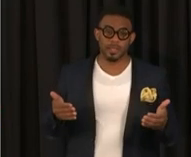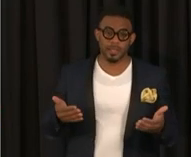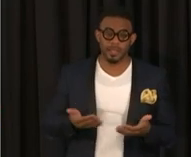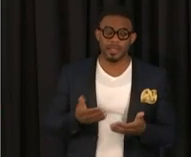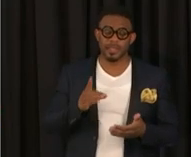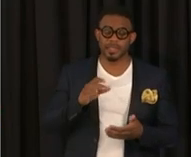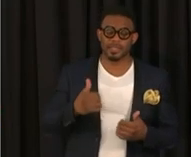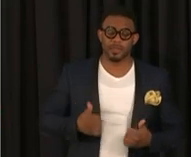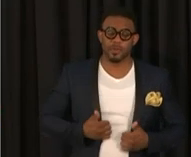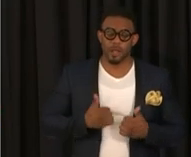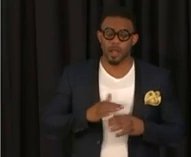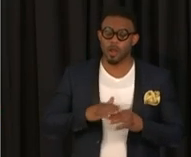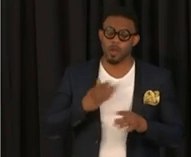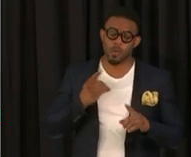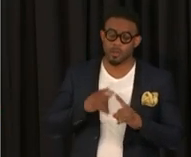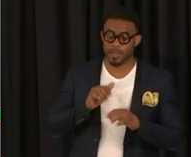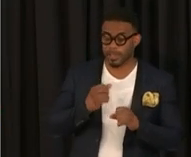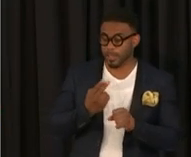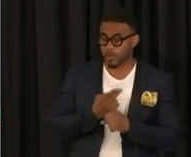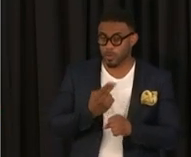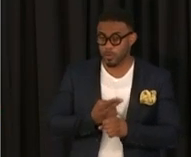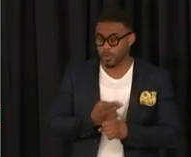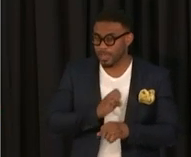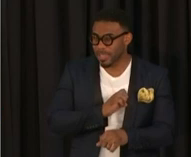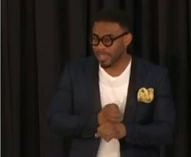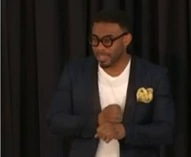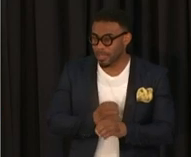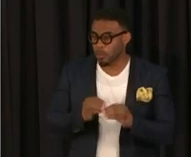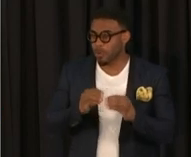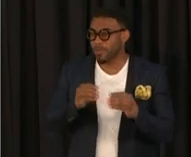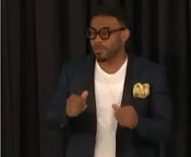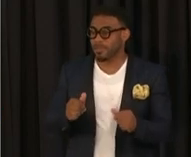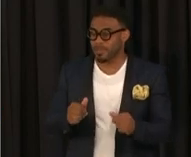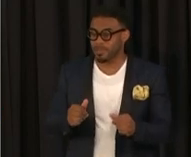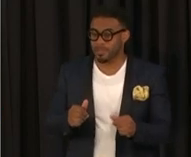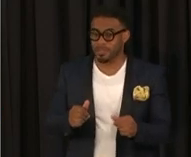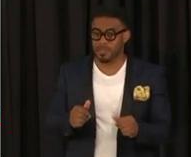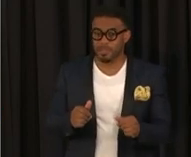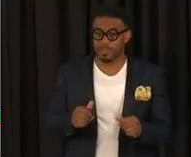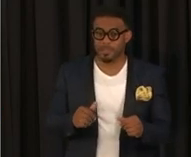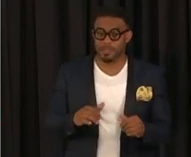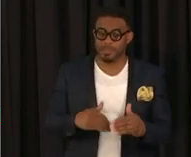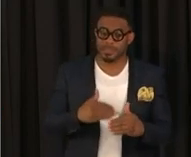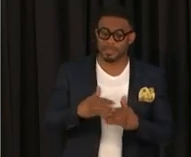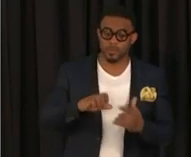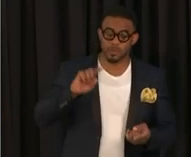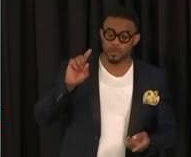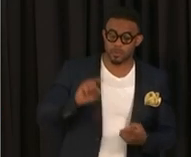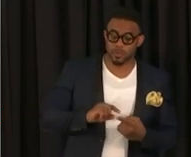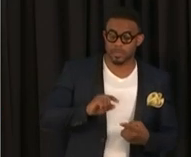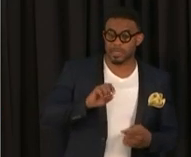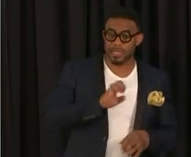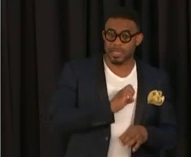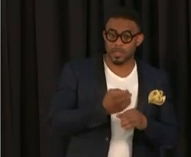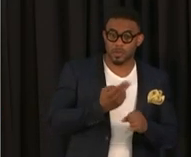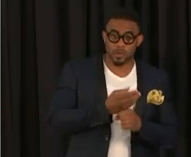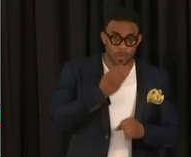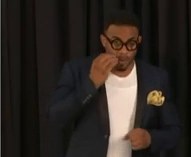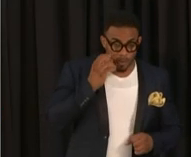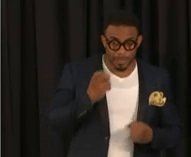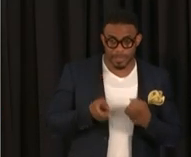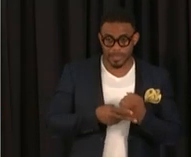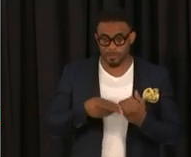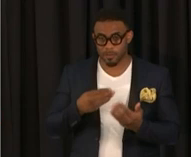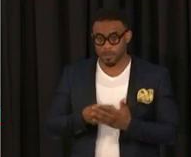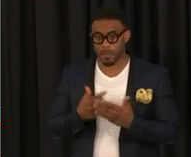engage district residents on the ways they can use energy more efficiently, take steps to reduce energy use at home,